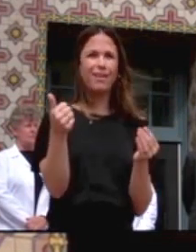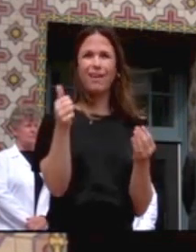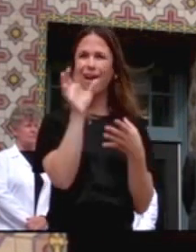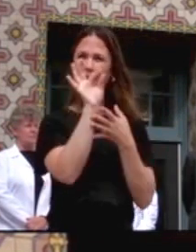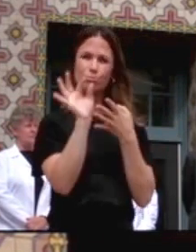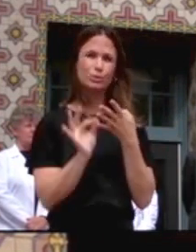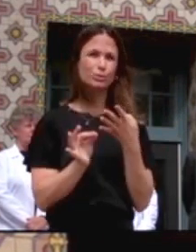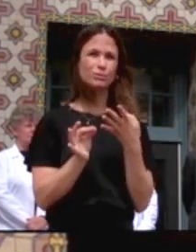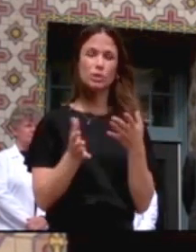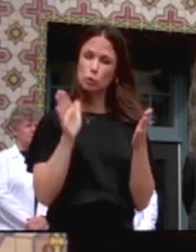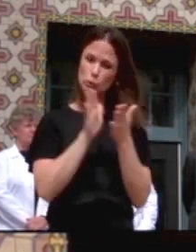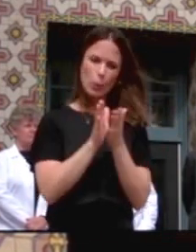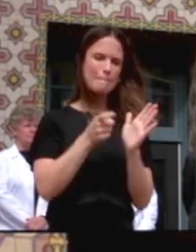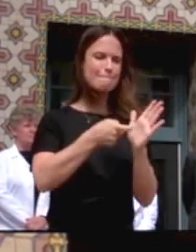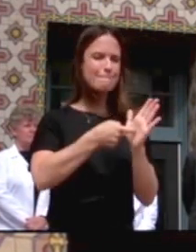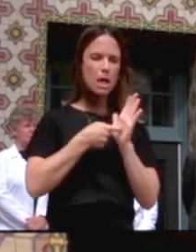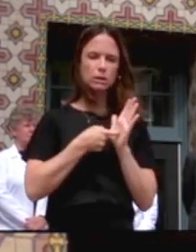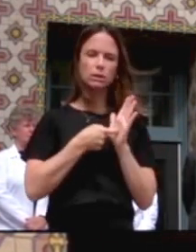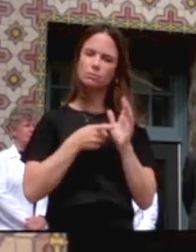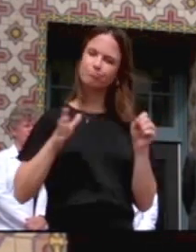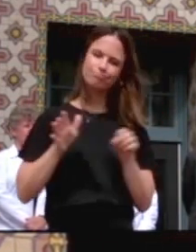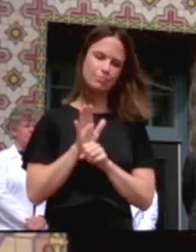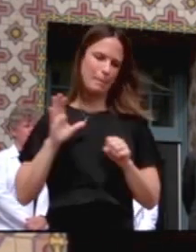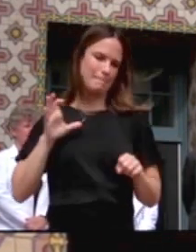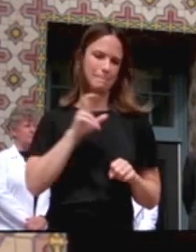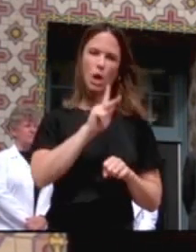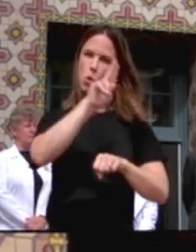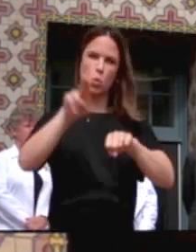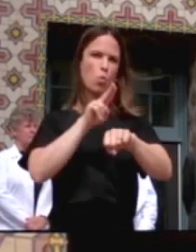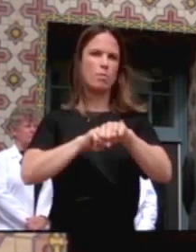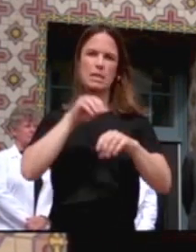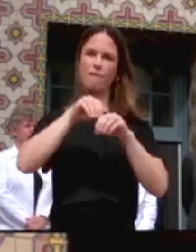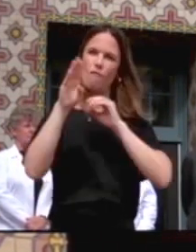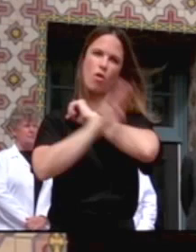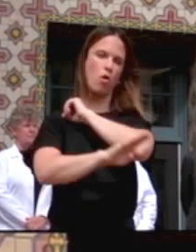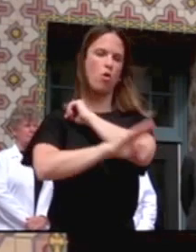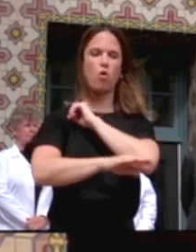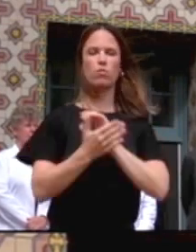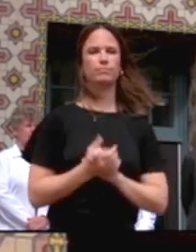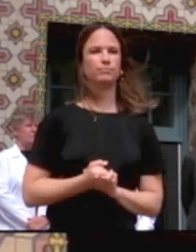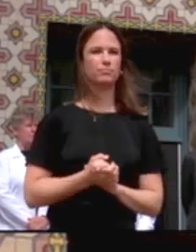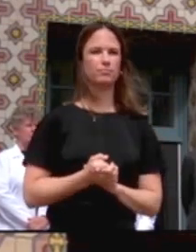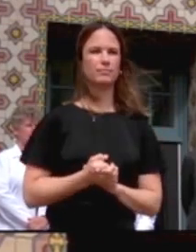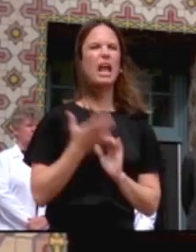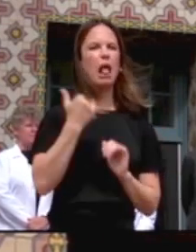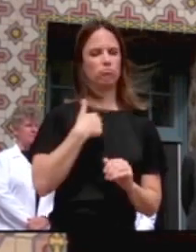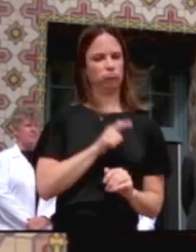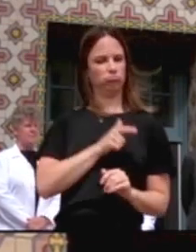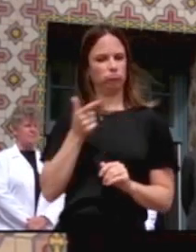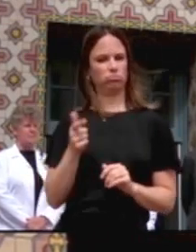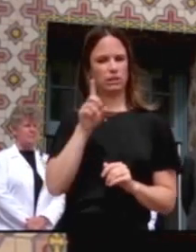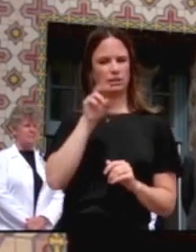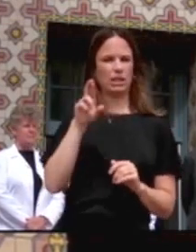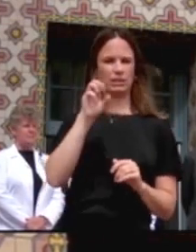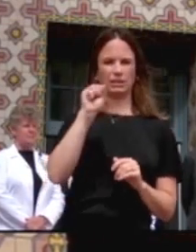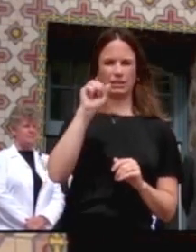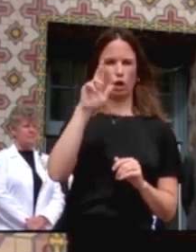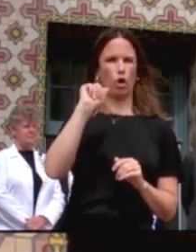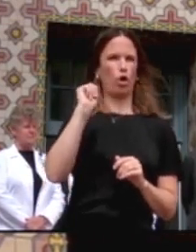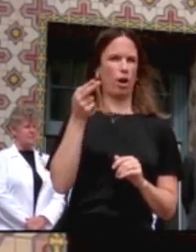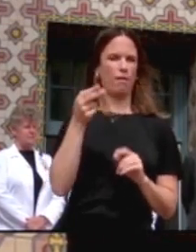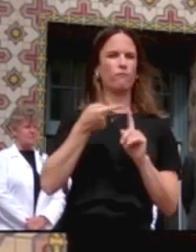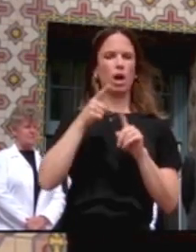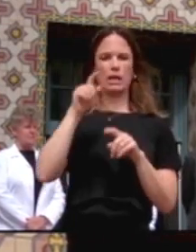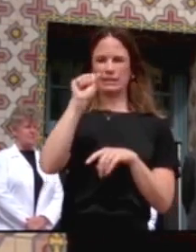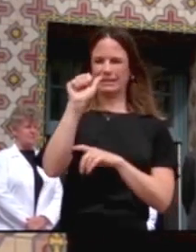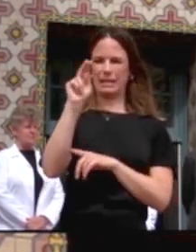option. School must completely go back to normal in the fall. I'm now going to turn it over to Dr. Sarah Cody, who's the health officer for